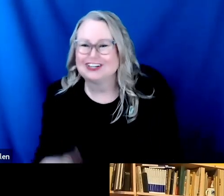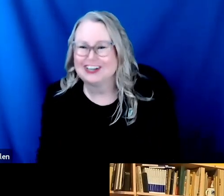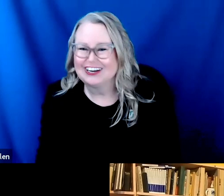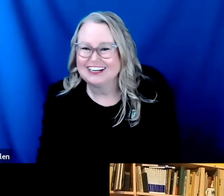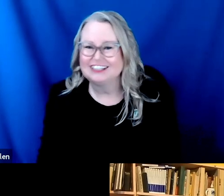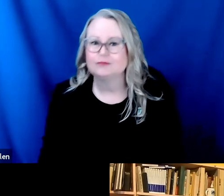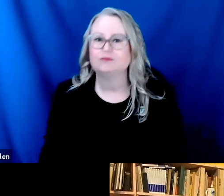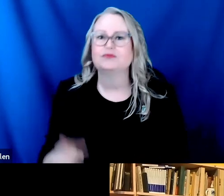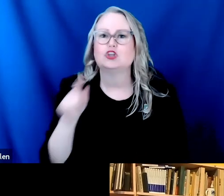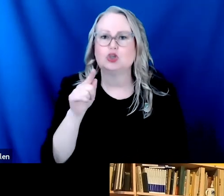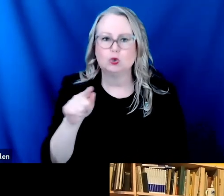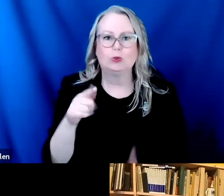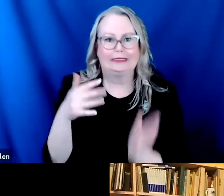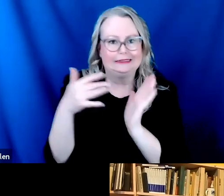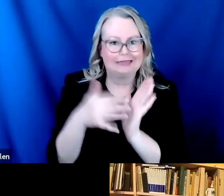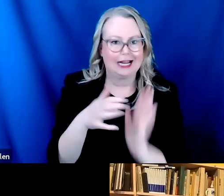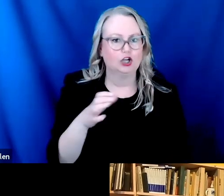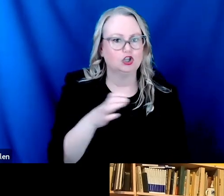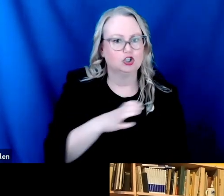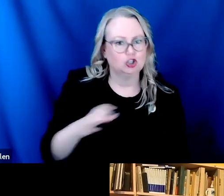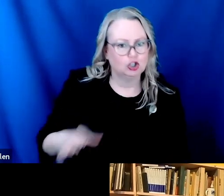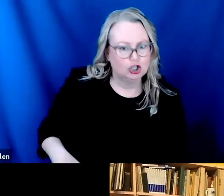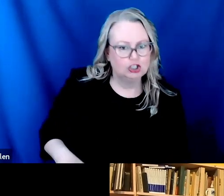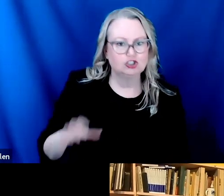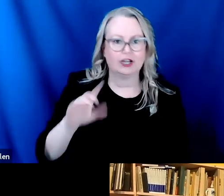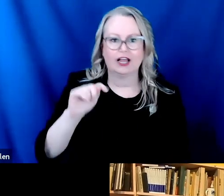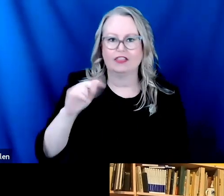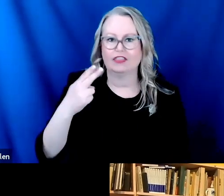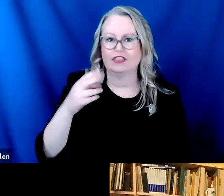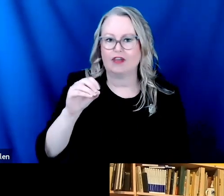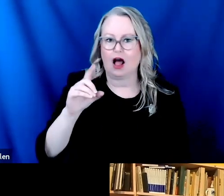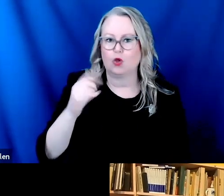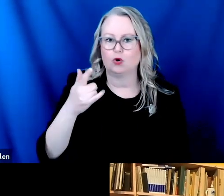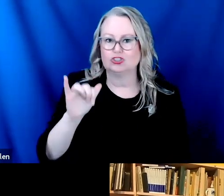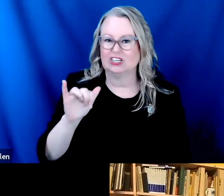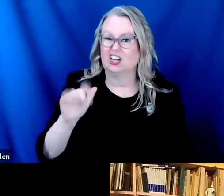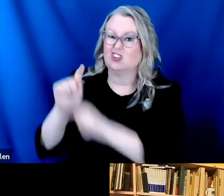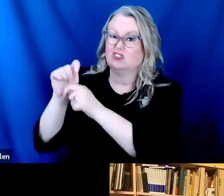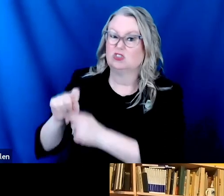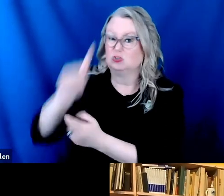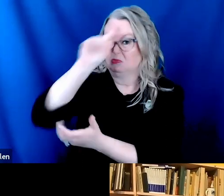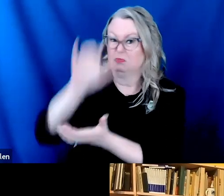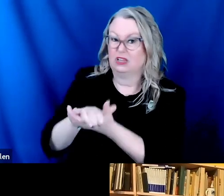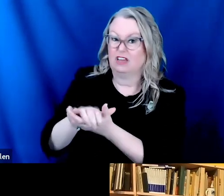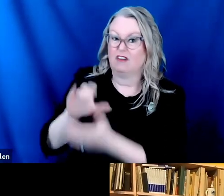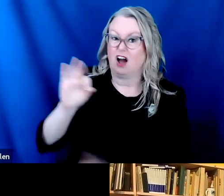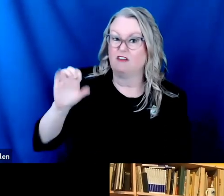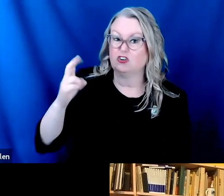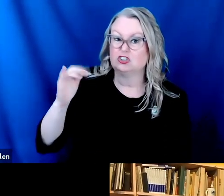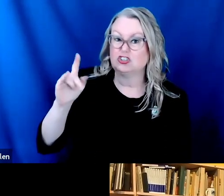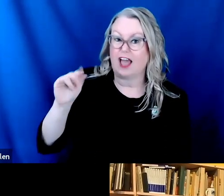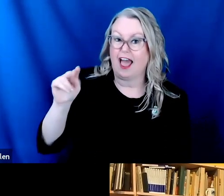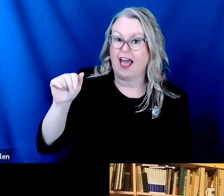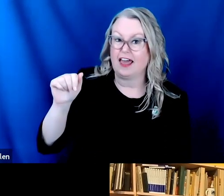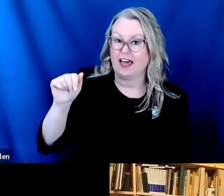of Christian theology, as you lost your traditional belief in Christianity to embrace agnosticism